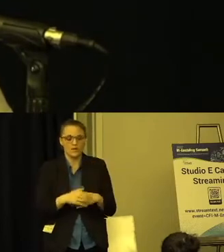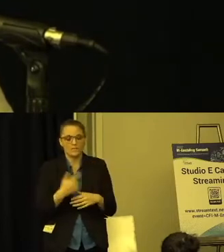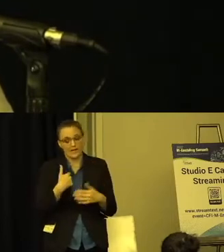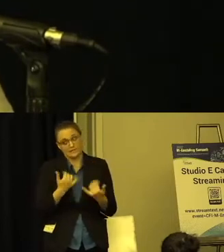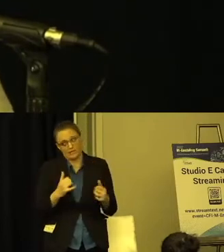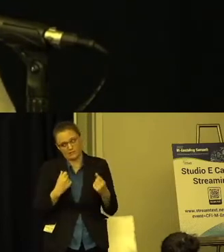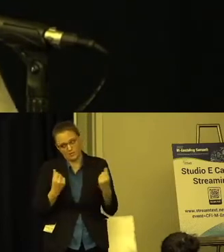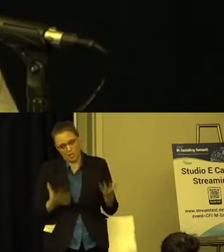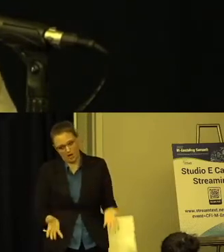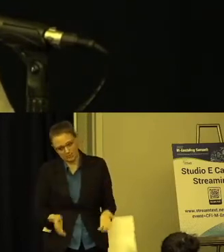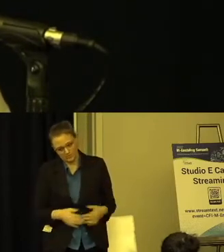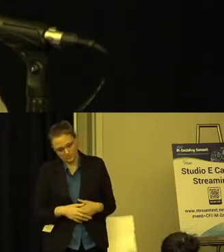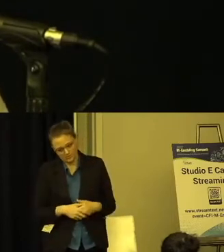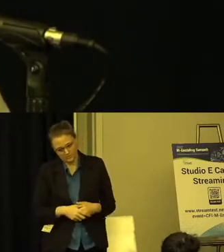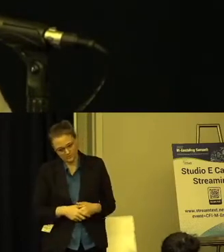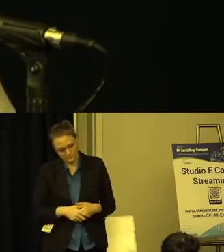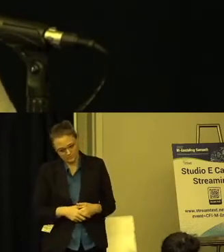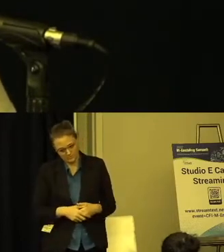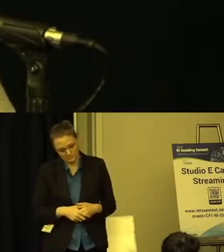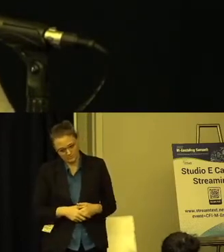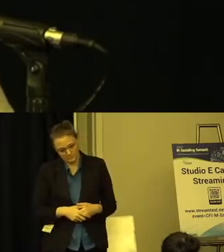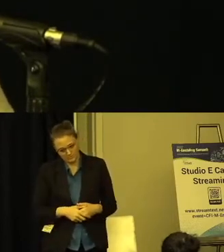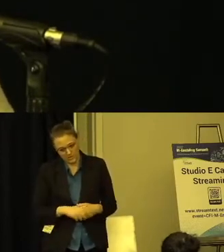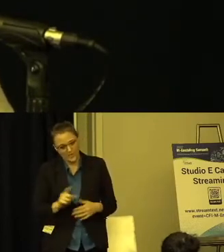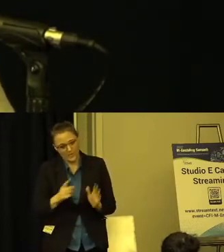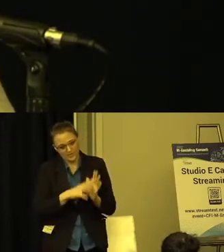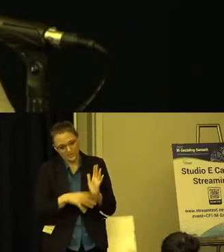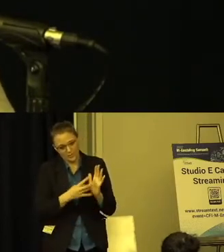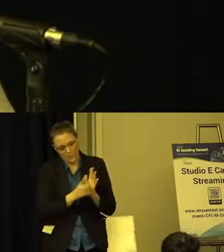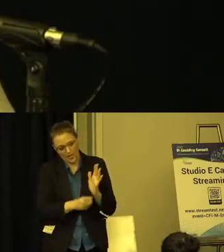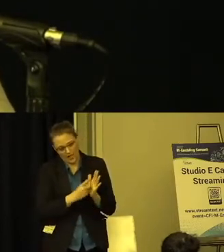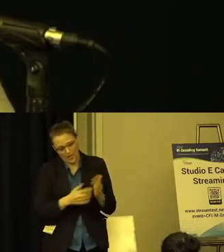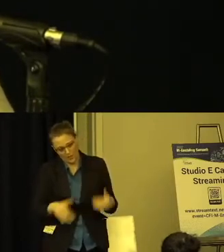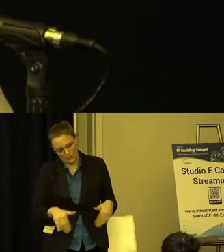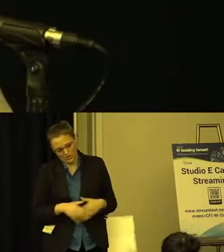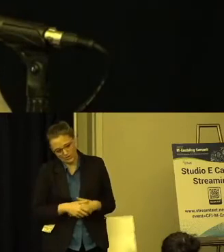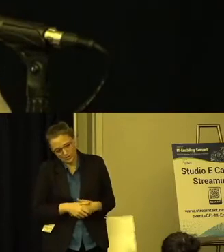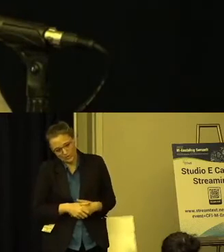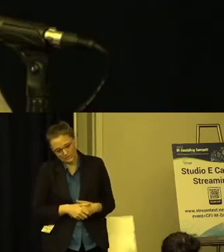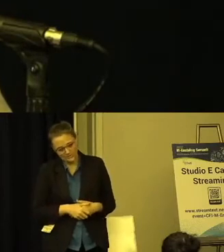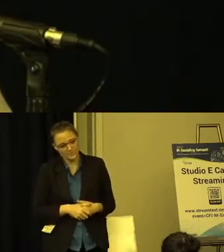whole lot. But they only scheduled us for 1 hour.